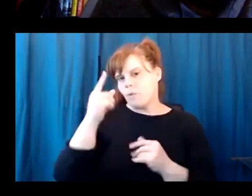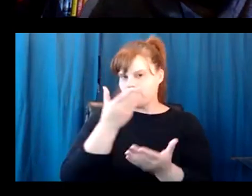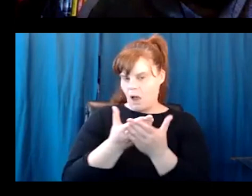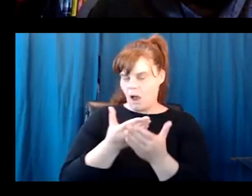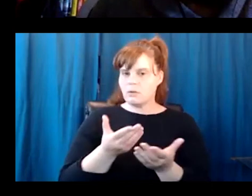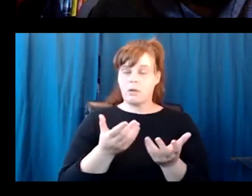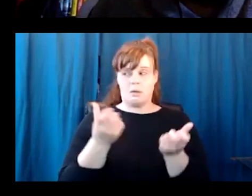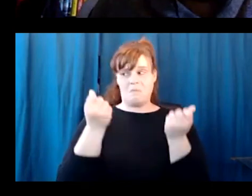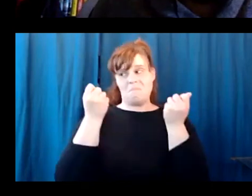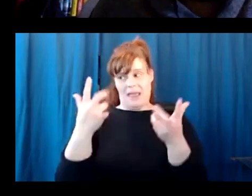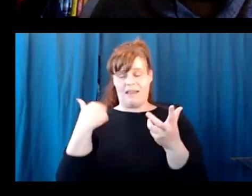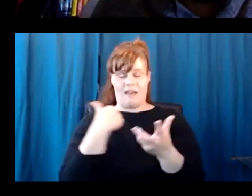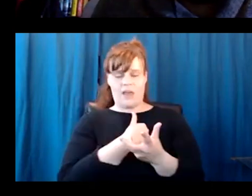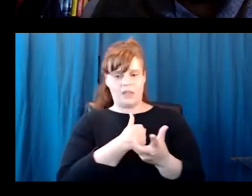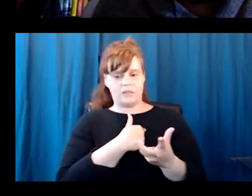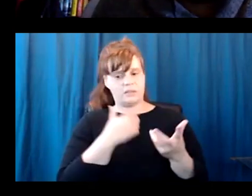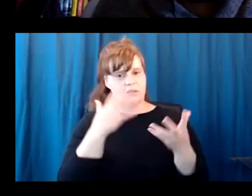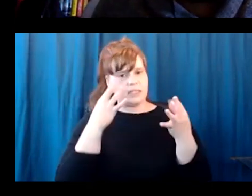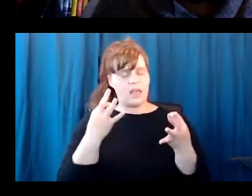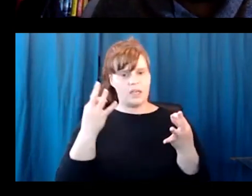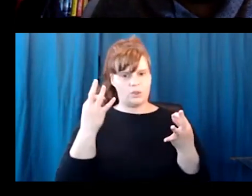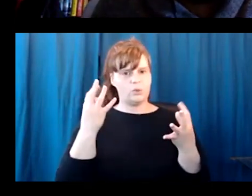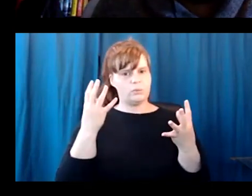precisely these thought experiments throughout our day.